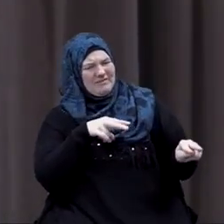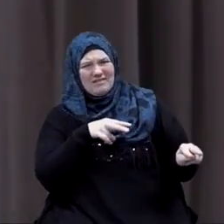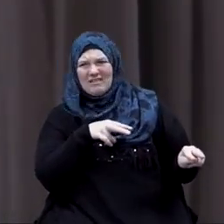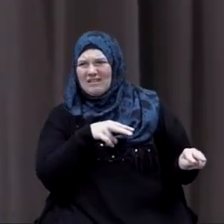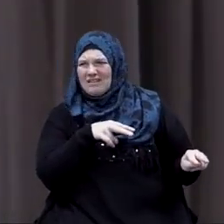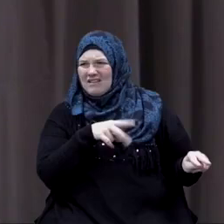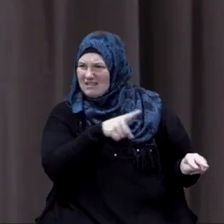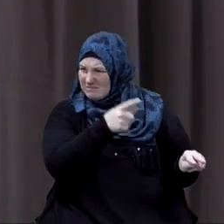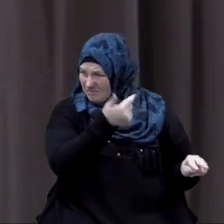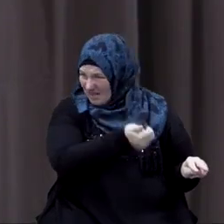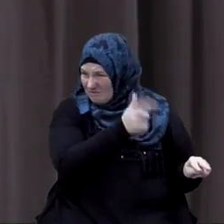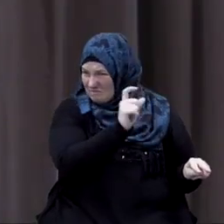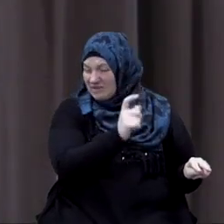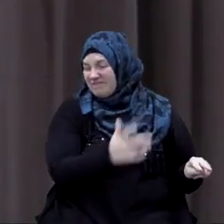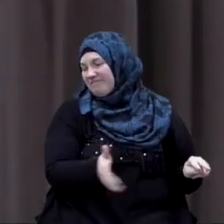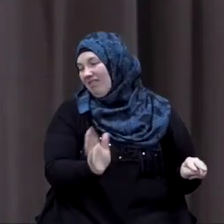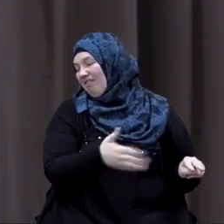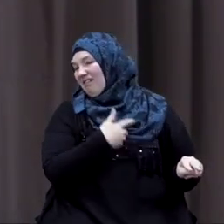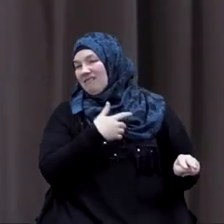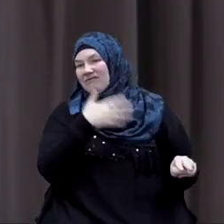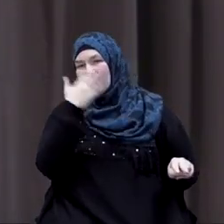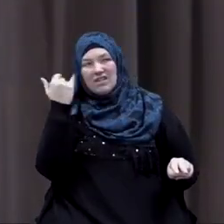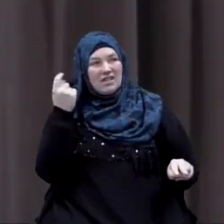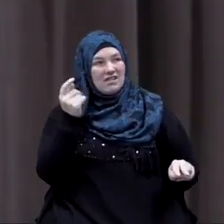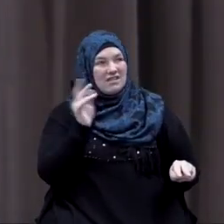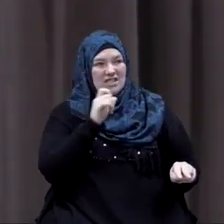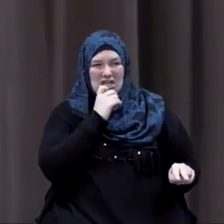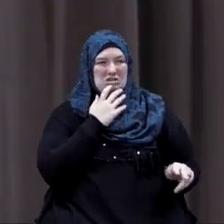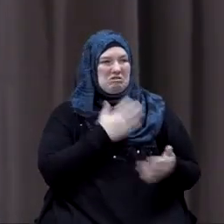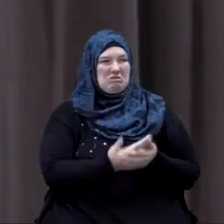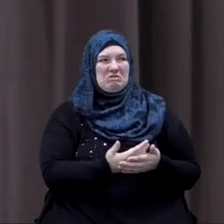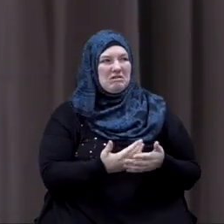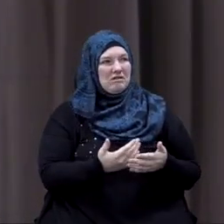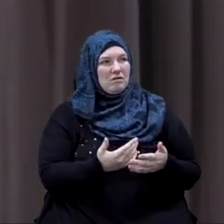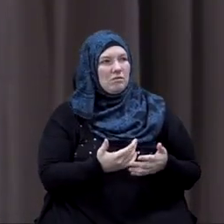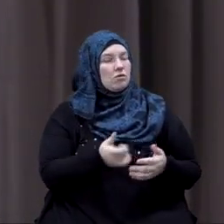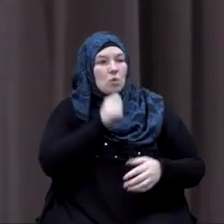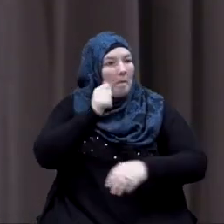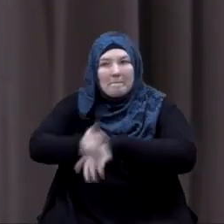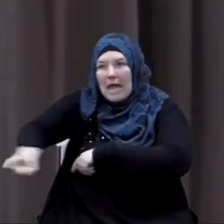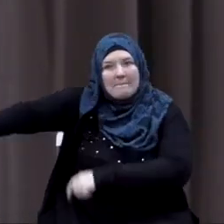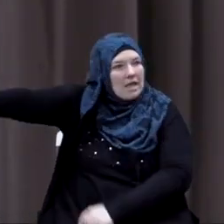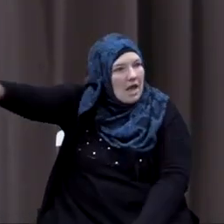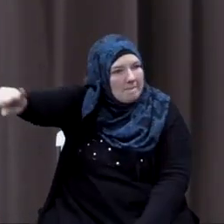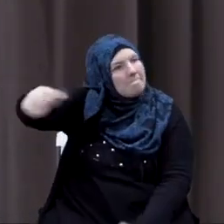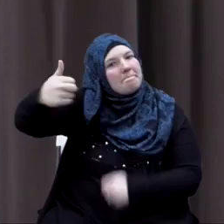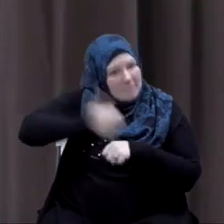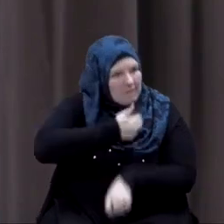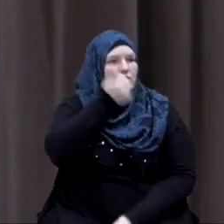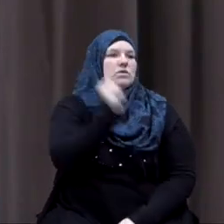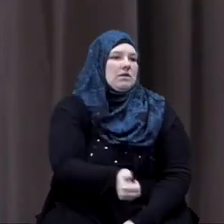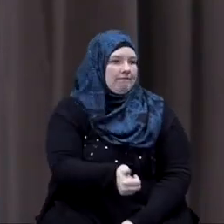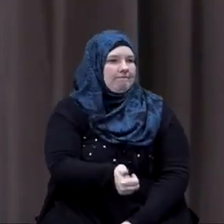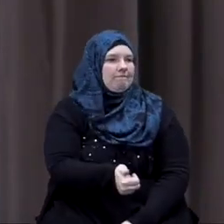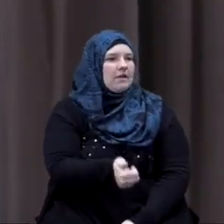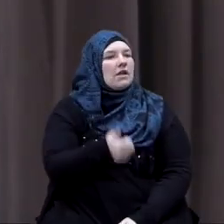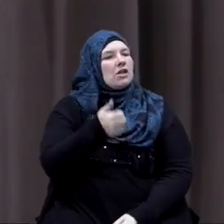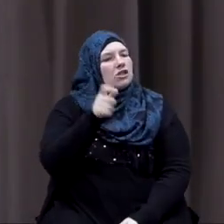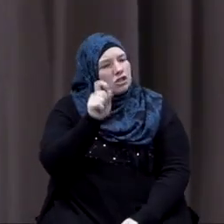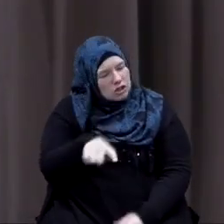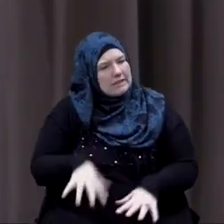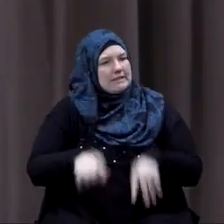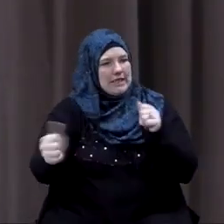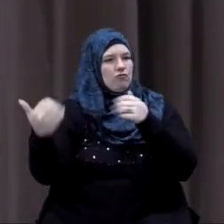of those who don't understand Islam. And we should not blame them. We should blame ourselves. We should take